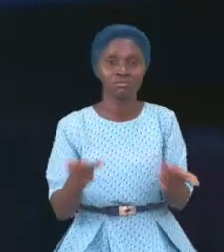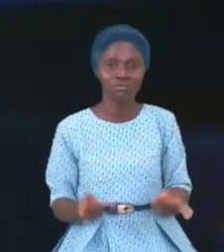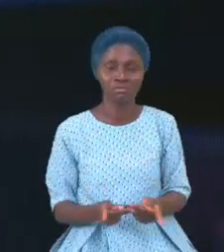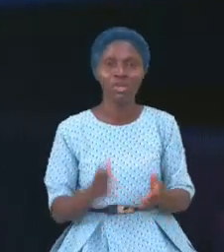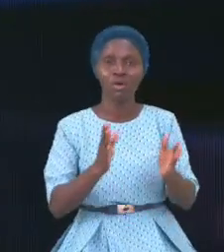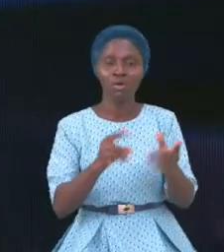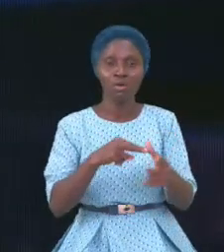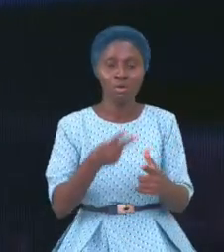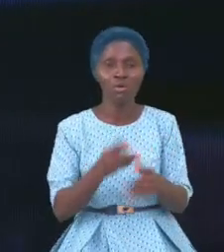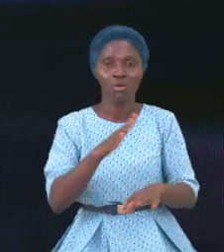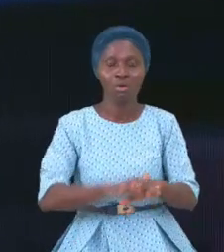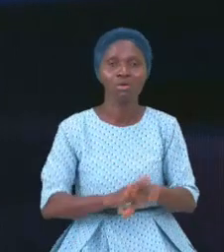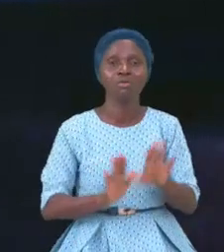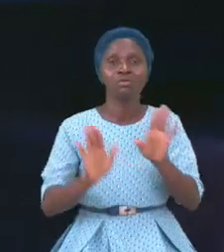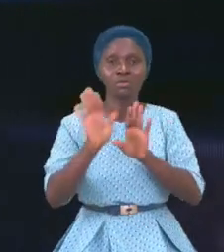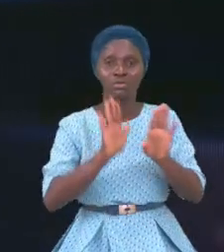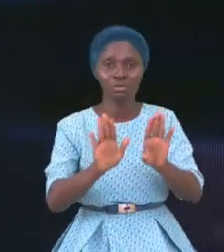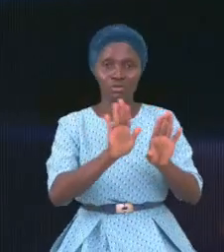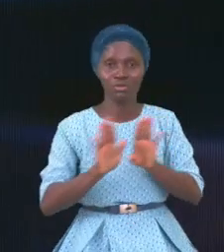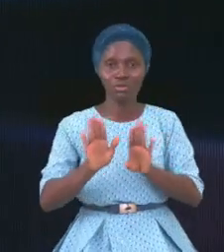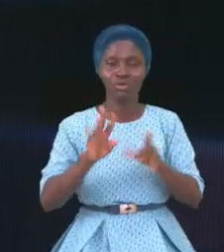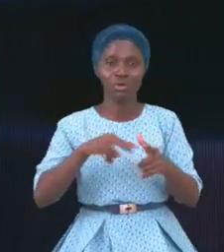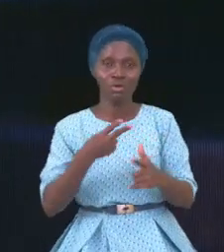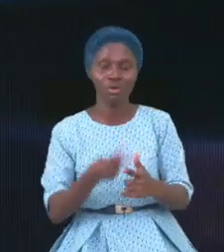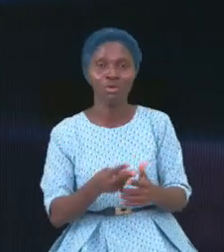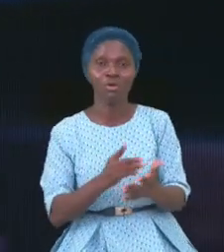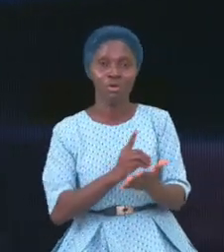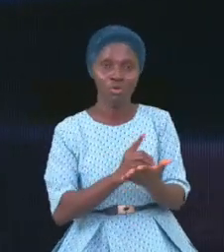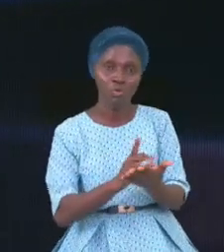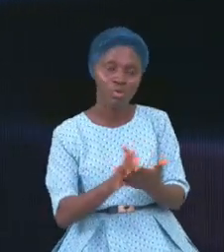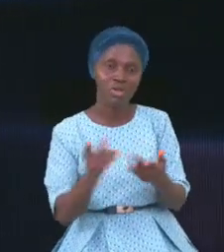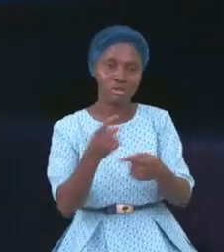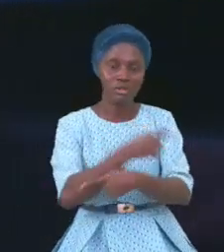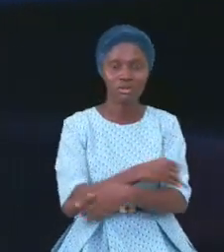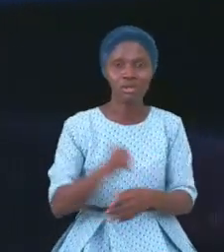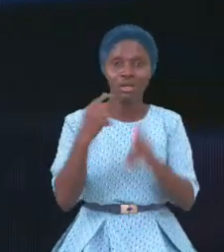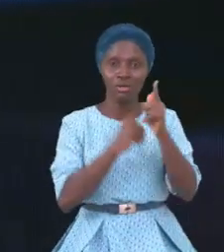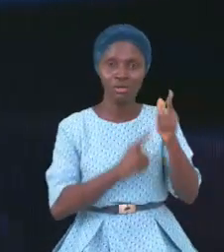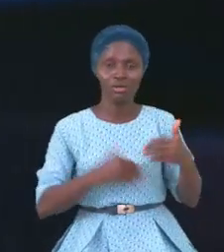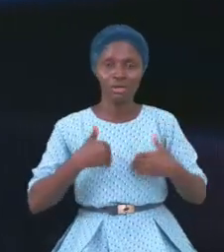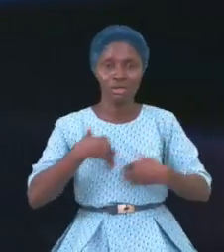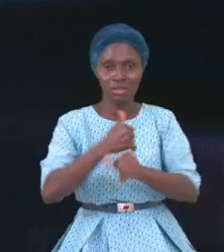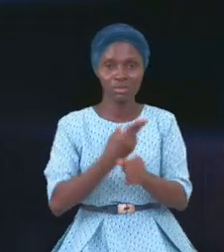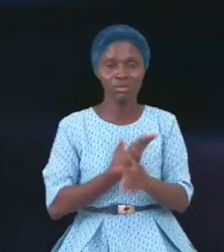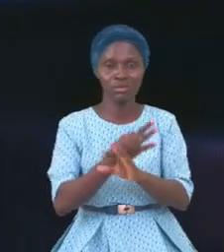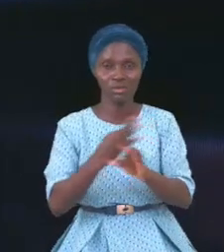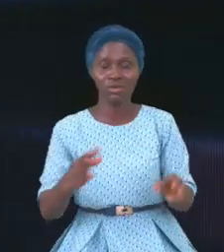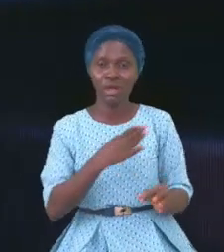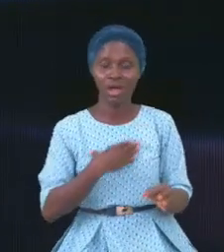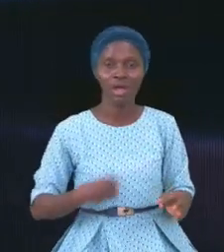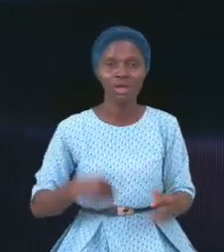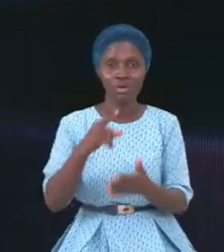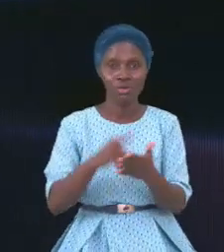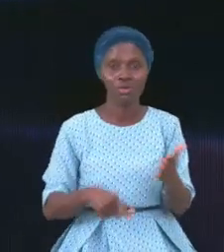whatever time is this, the Lord has made us free, set us free. And the things he set us free from,